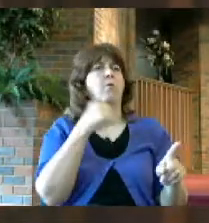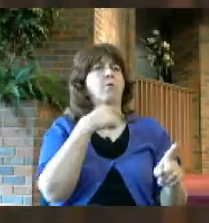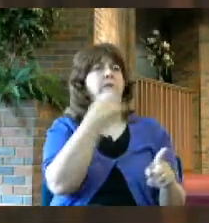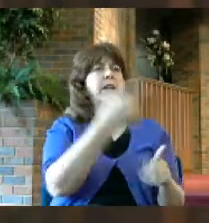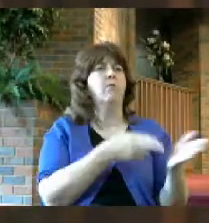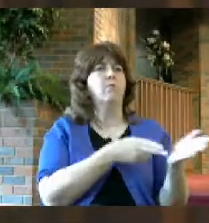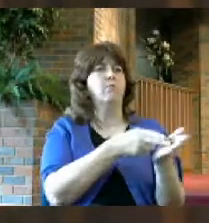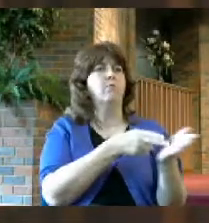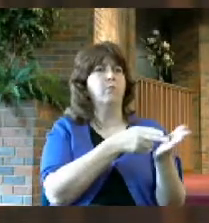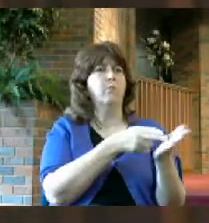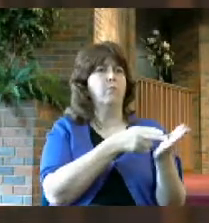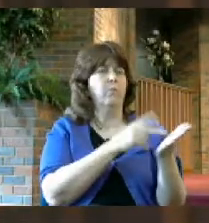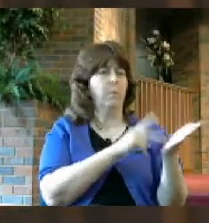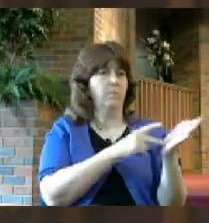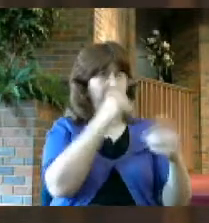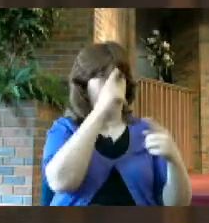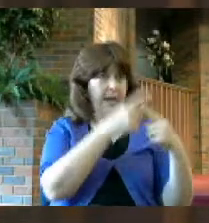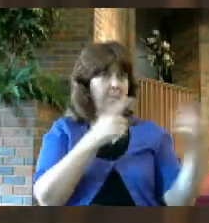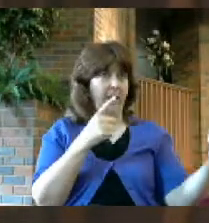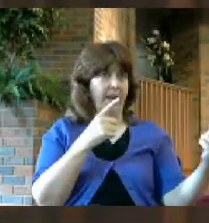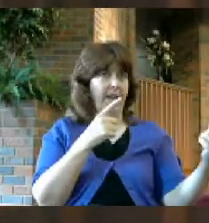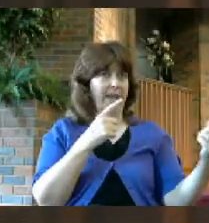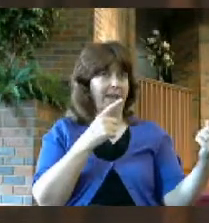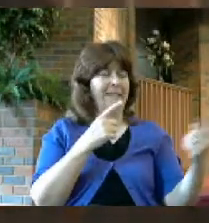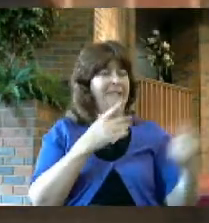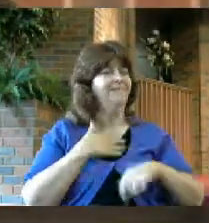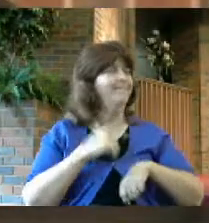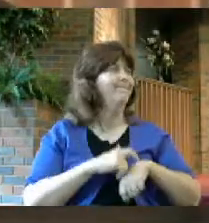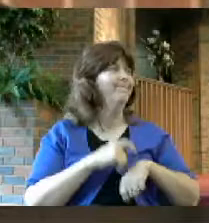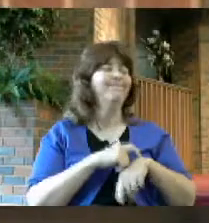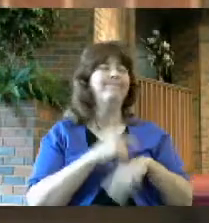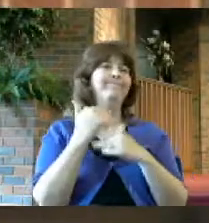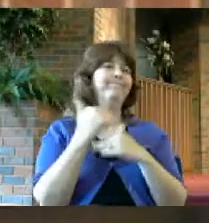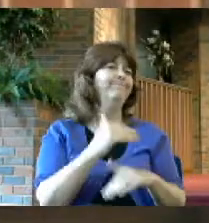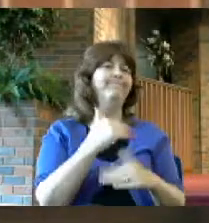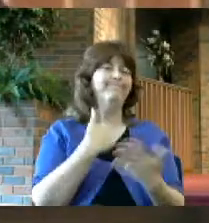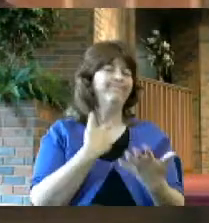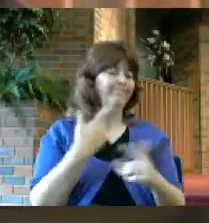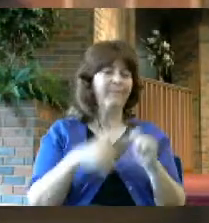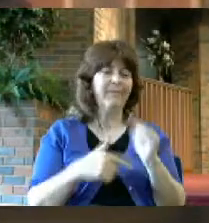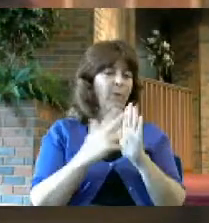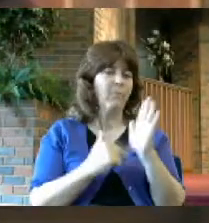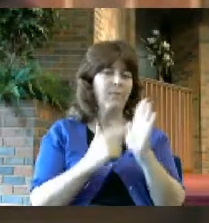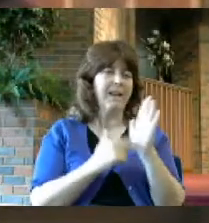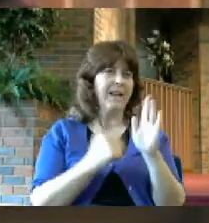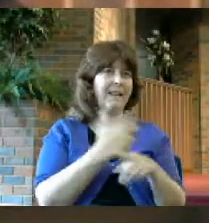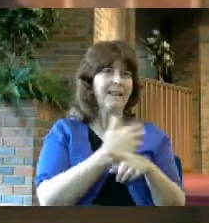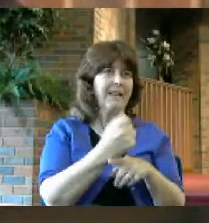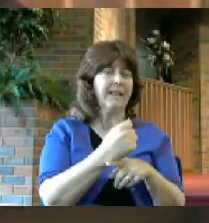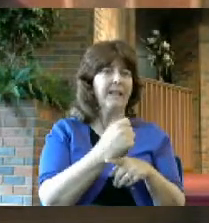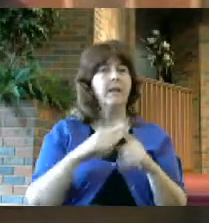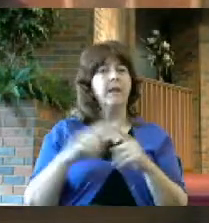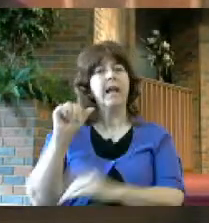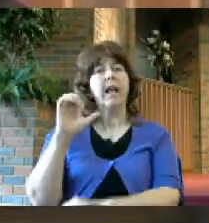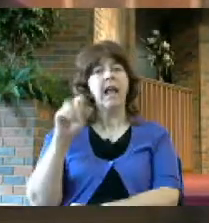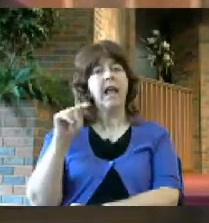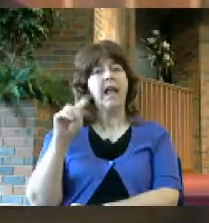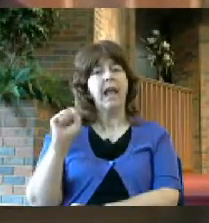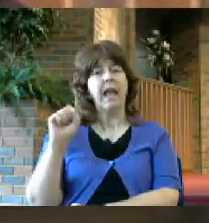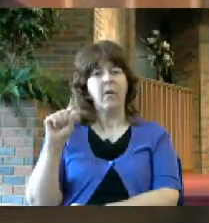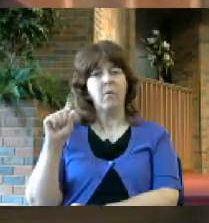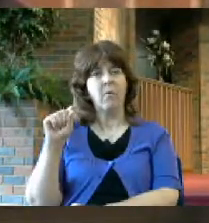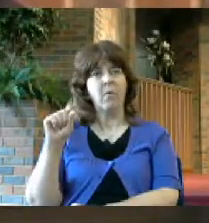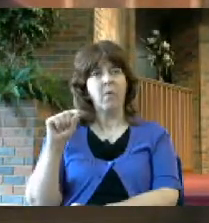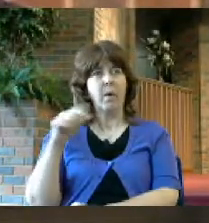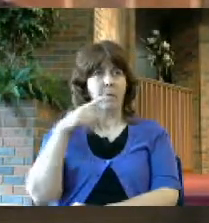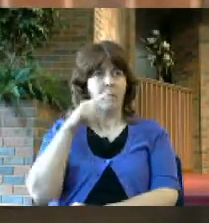I don't have time to read this morning from Acts chapter 20 and the conversation that Paul has with the elders from Ephesus. But when he